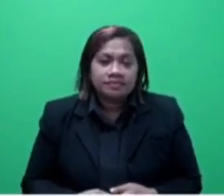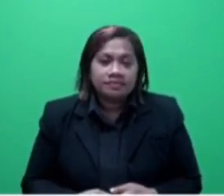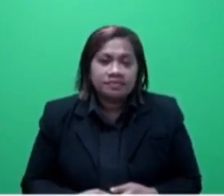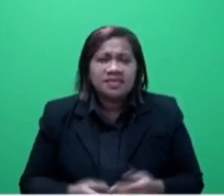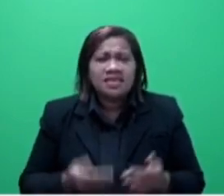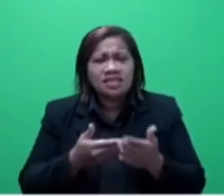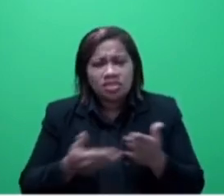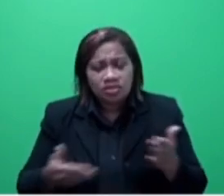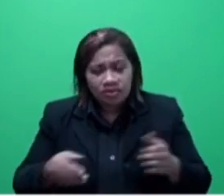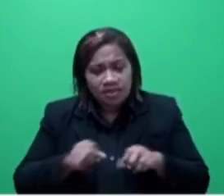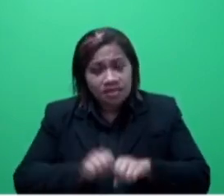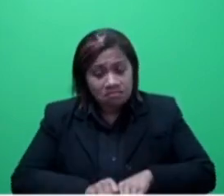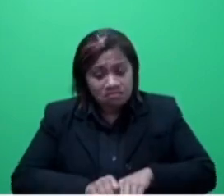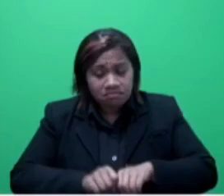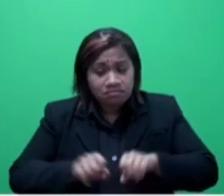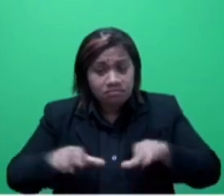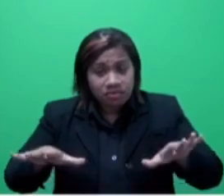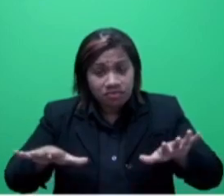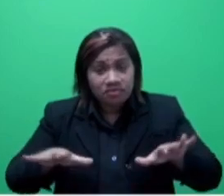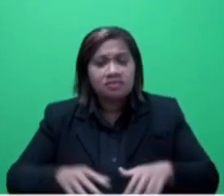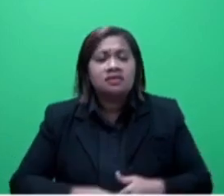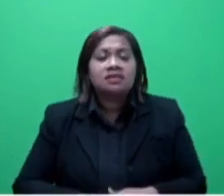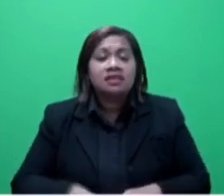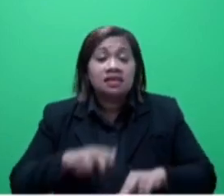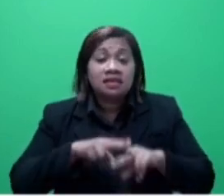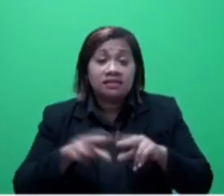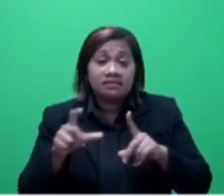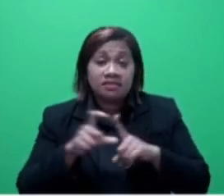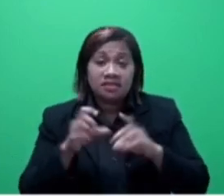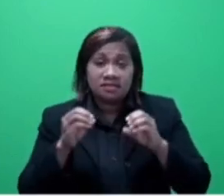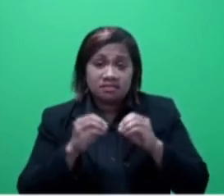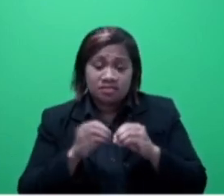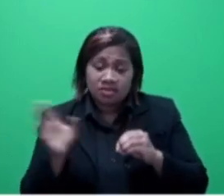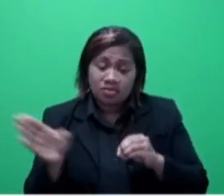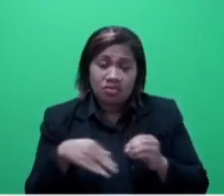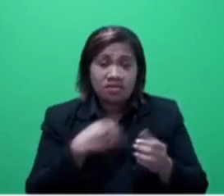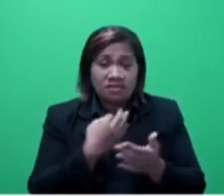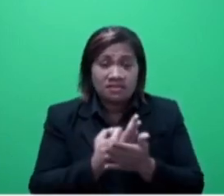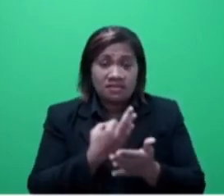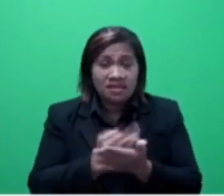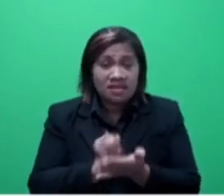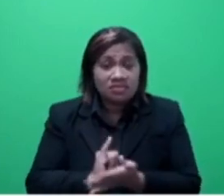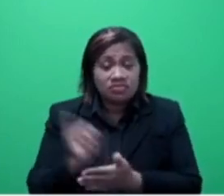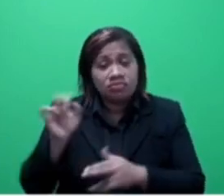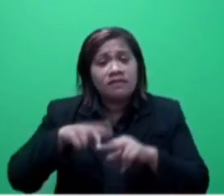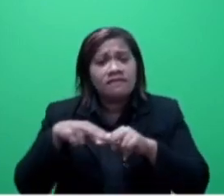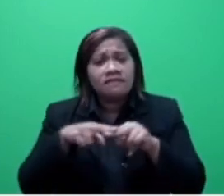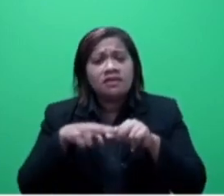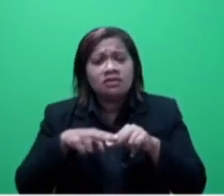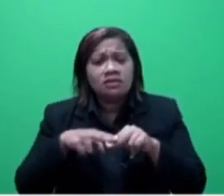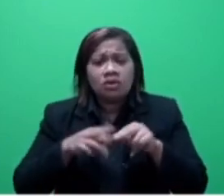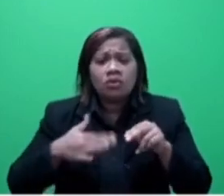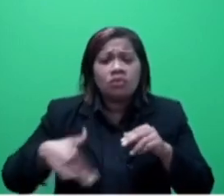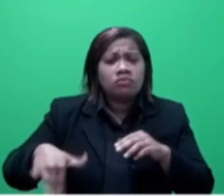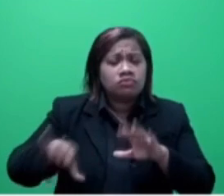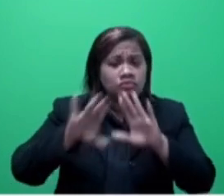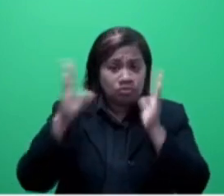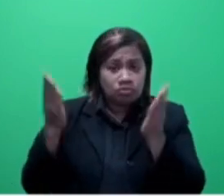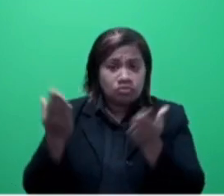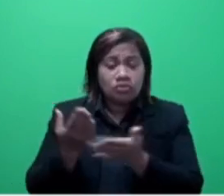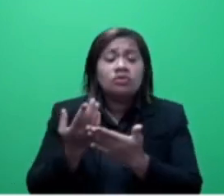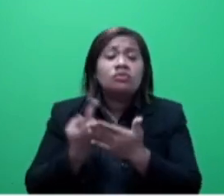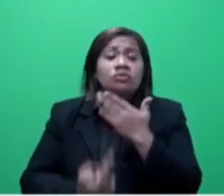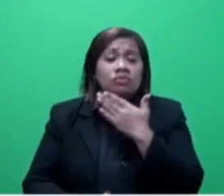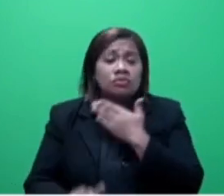pandemic, when the FDB, like all financial institutes in Fiji and all the rest of the world, Honourable Speaker, were